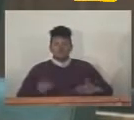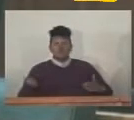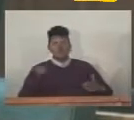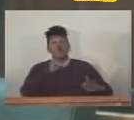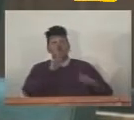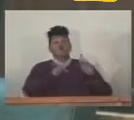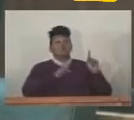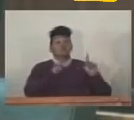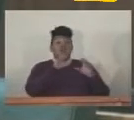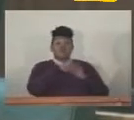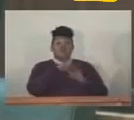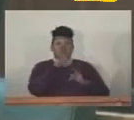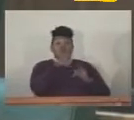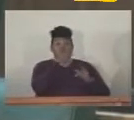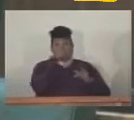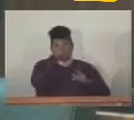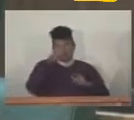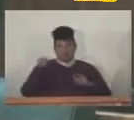including those detained.